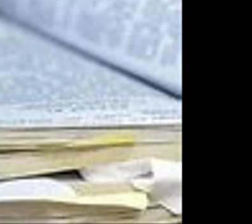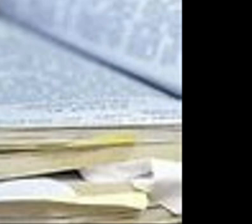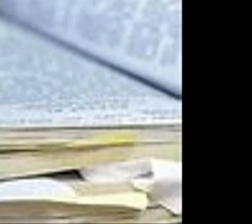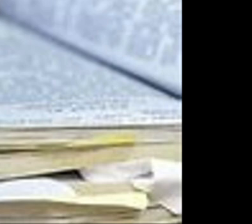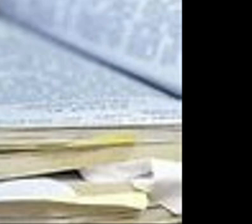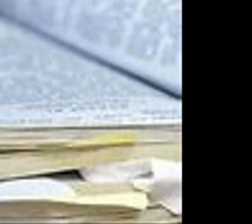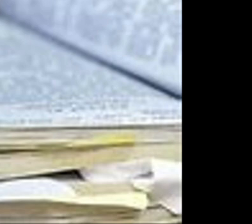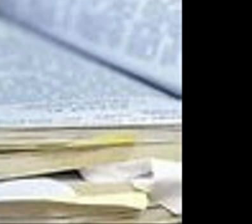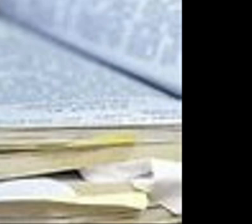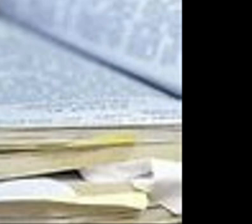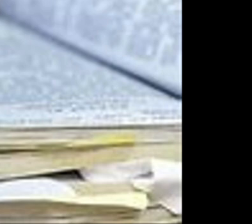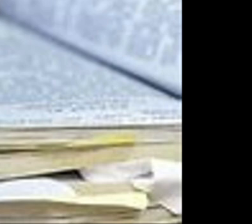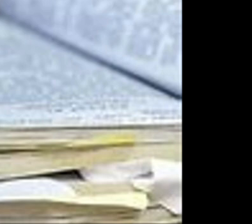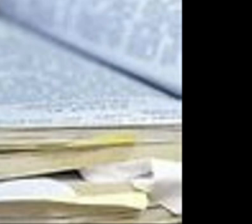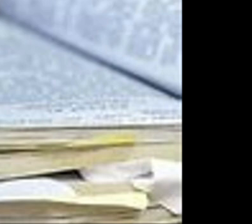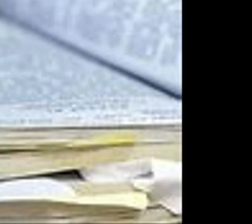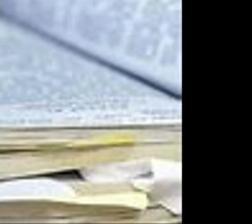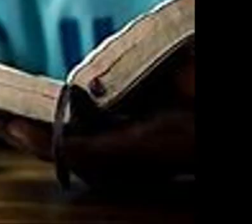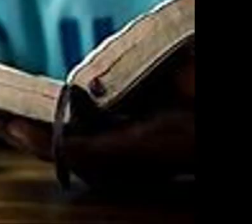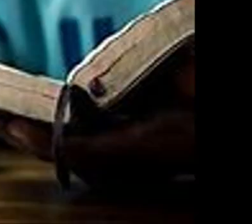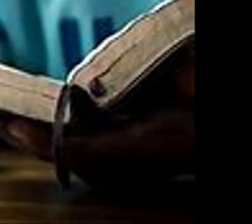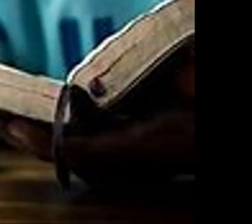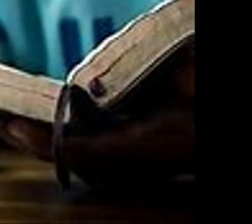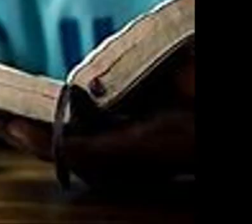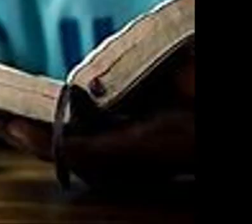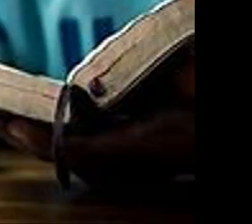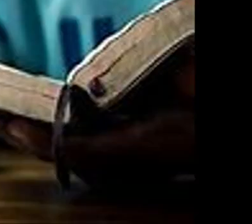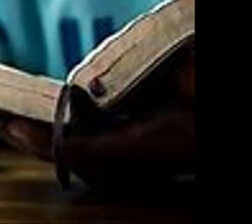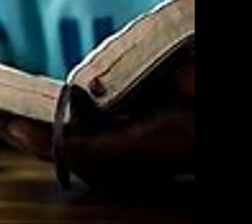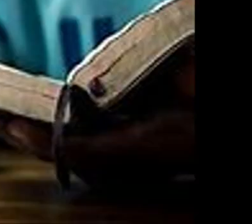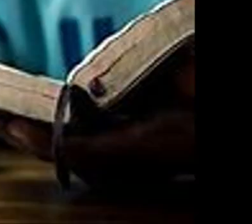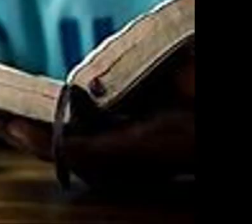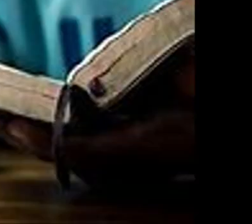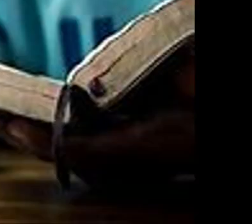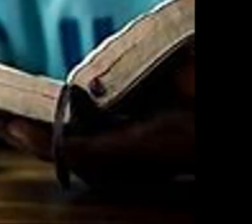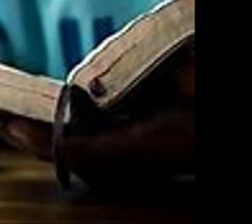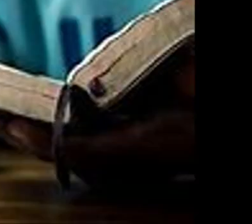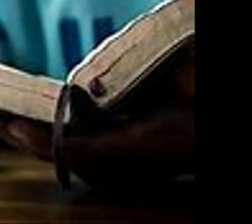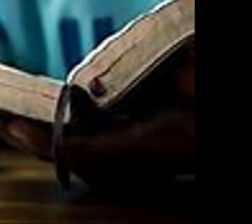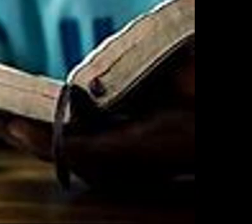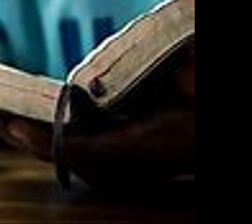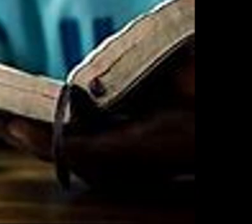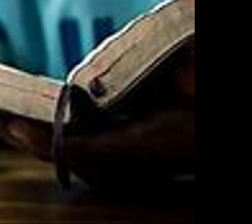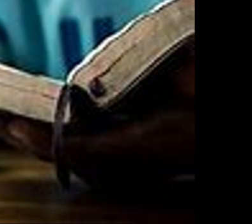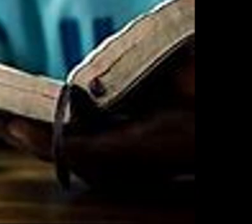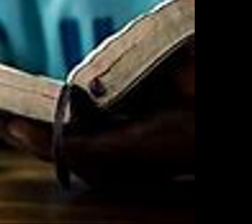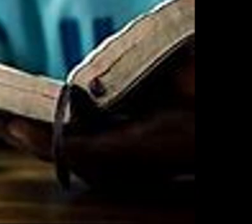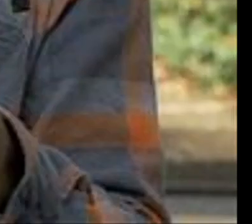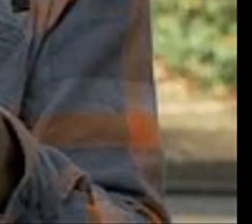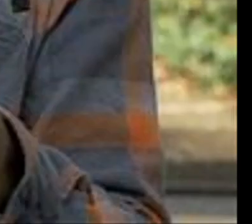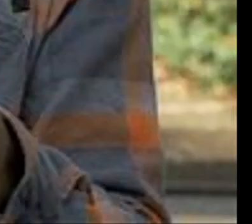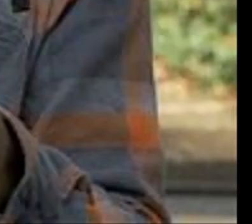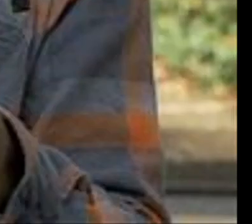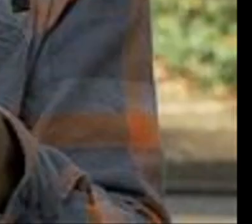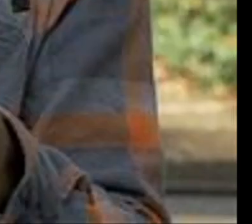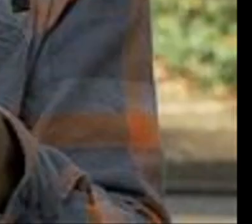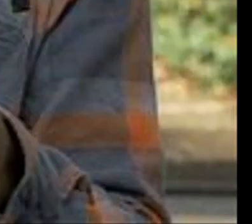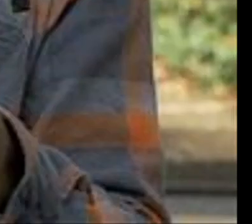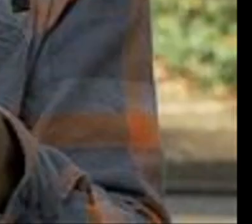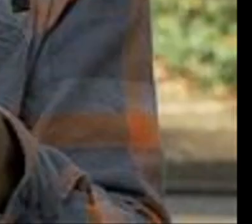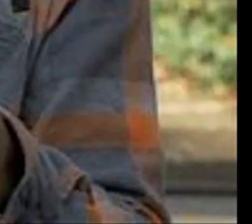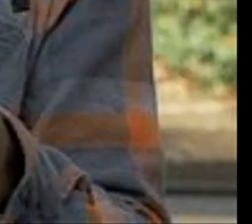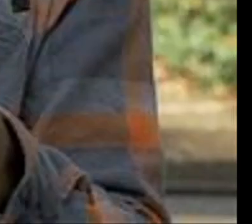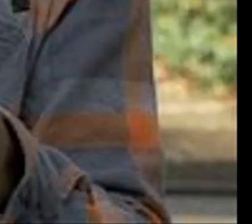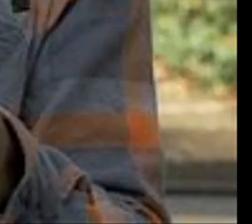not revile the gods, nor curse the ruler of thy people. Thou shalt not delay to offer the first of thy ripe fruits and of